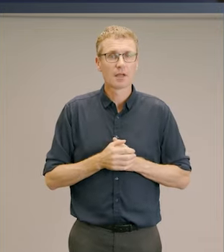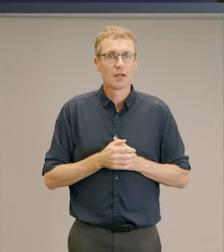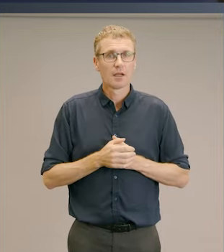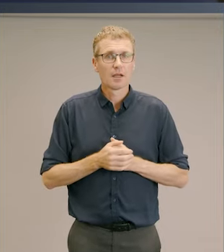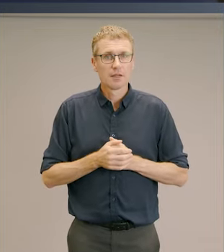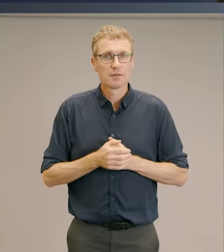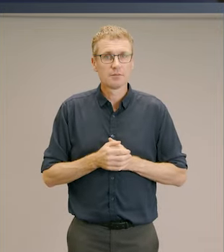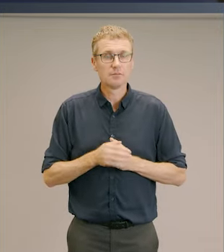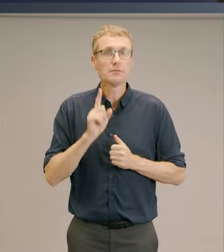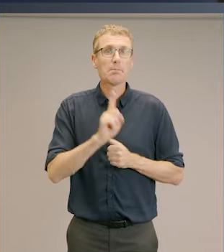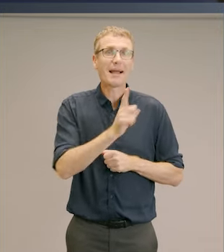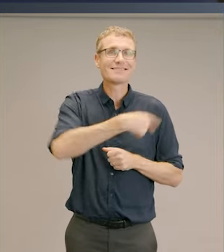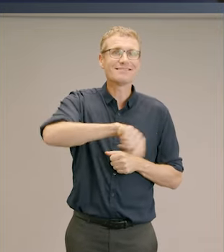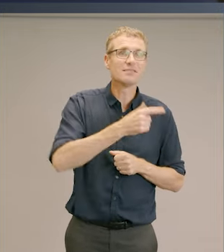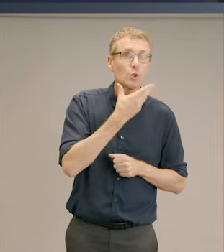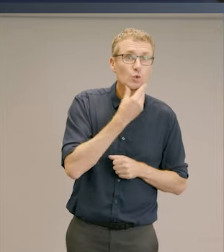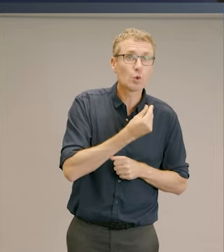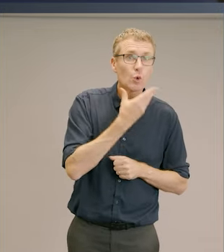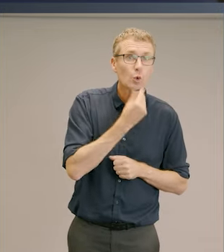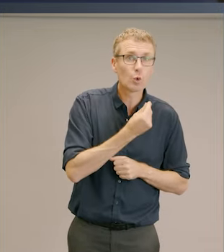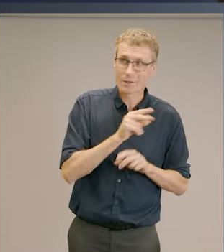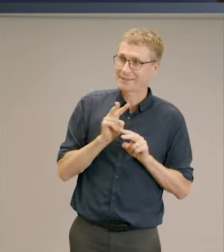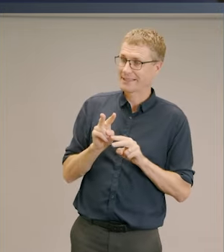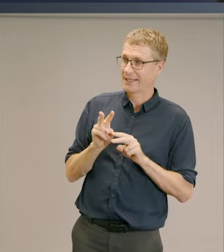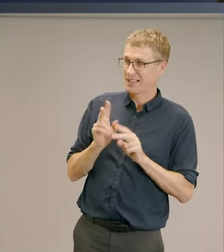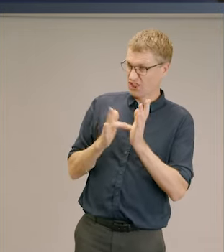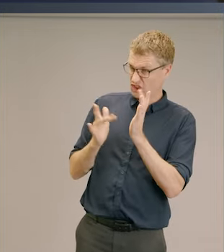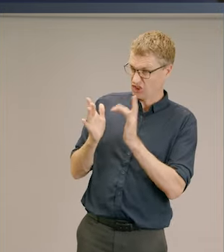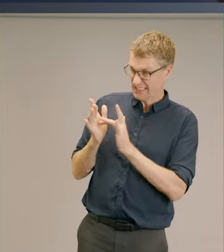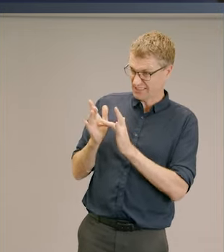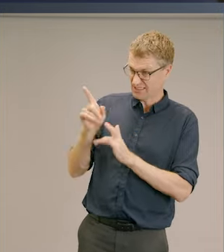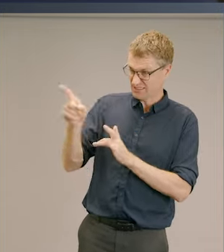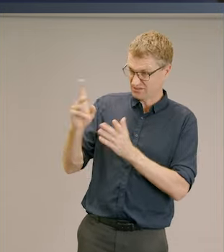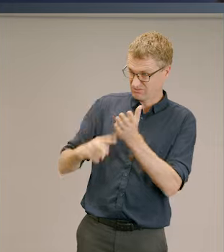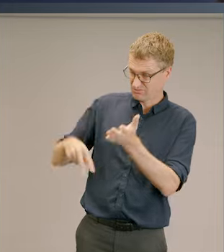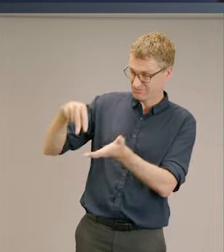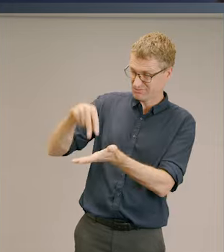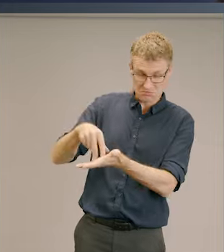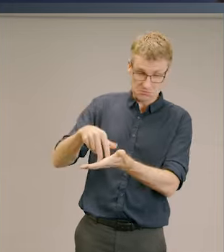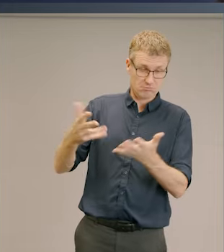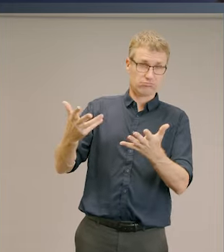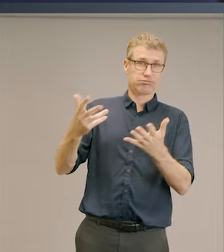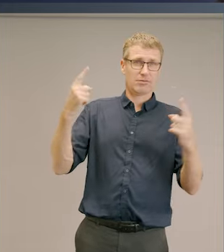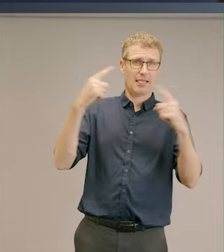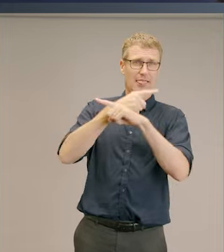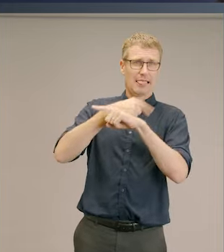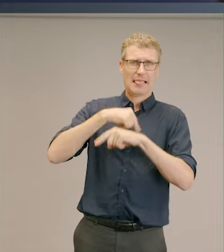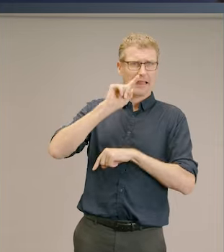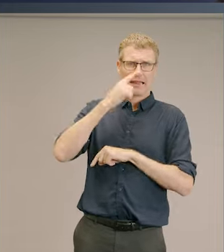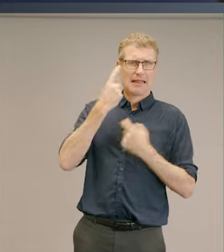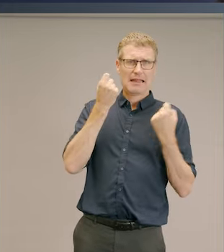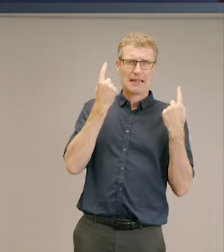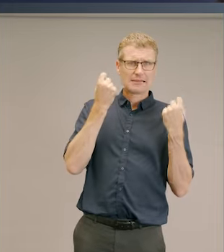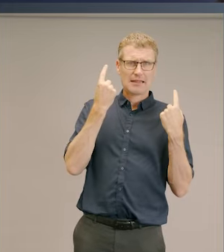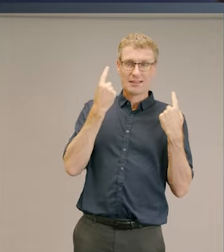end time bodily resurrection had been accomplished by Jesus of Nazareth was absolutely unthinkable. They